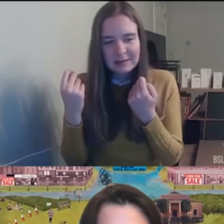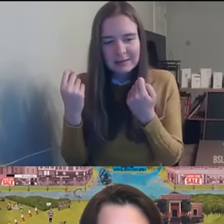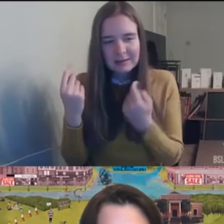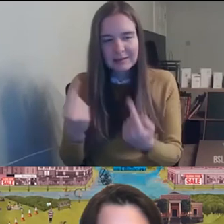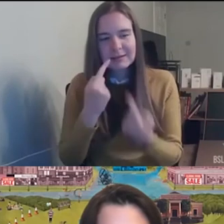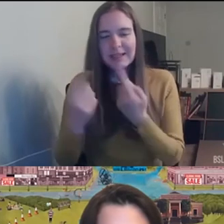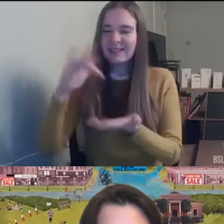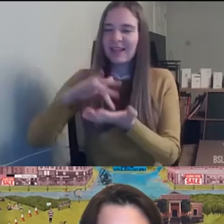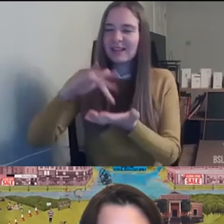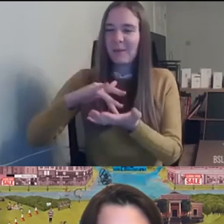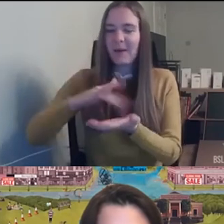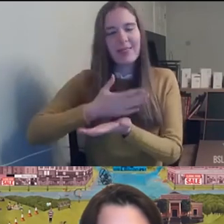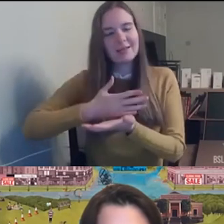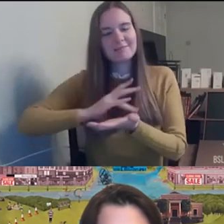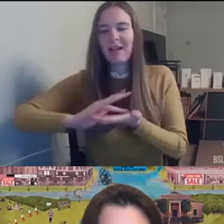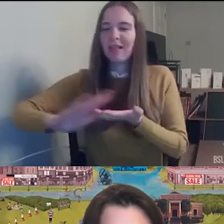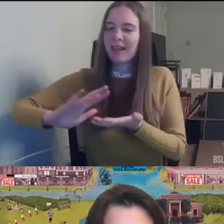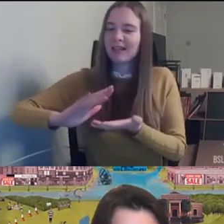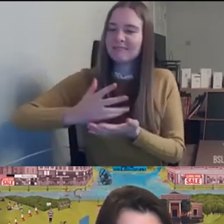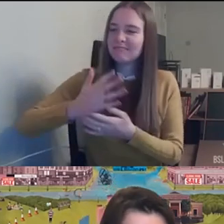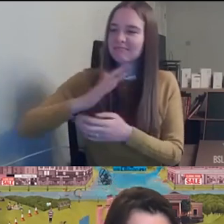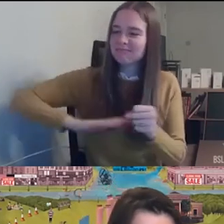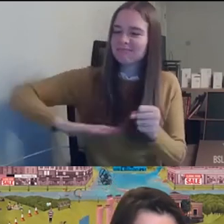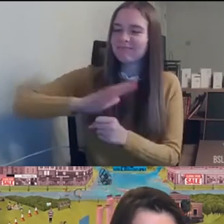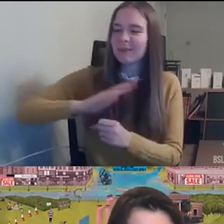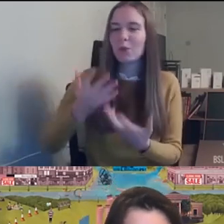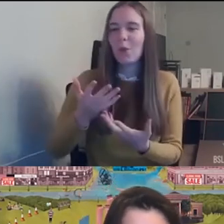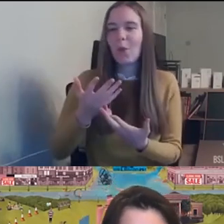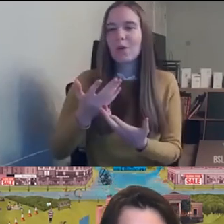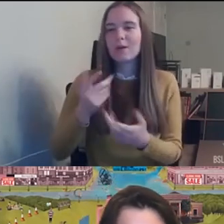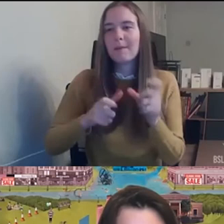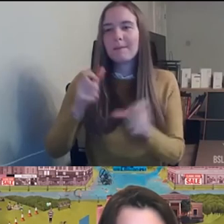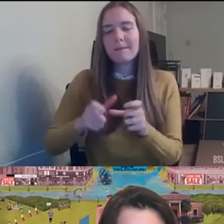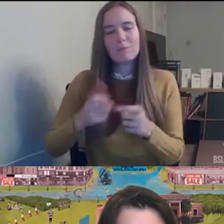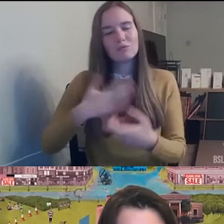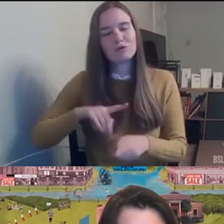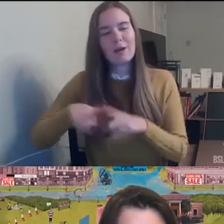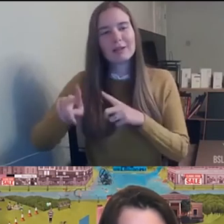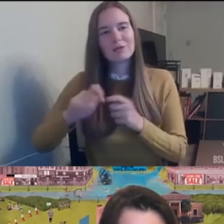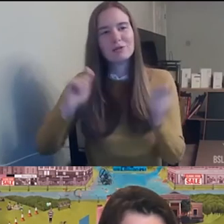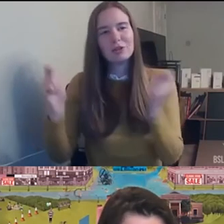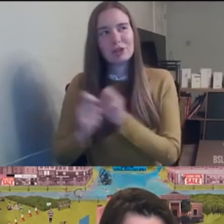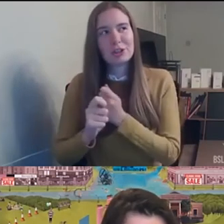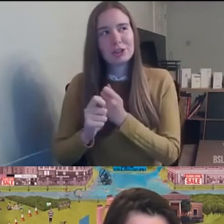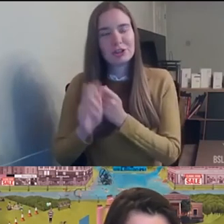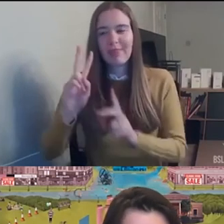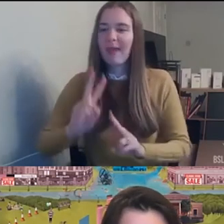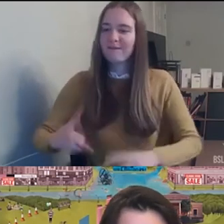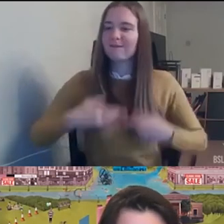entity, you know, so if anything, we're trying to turn that aspect on its head, if you understand.